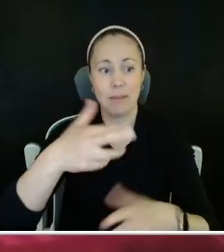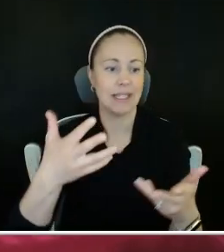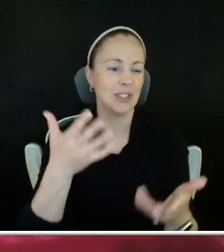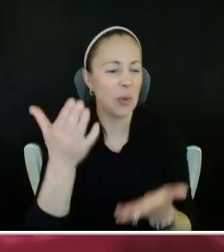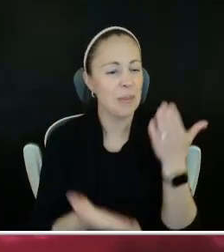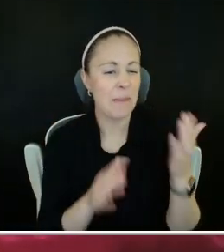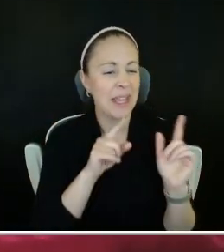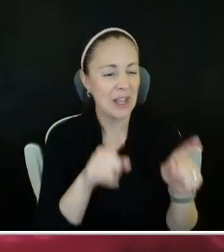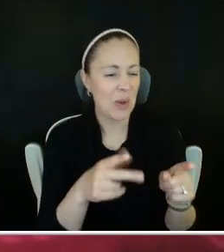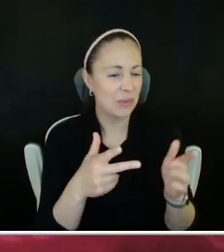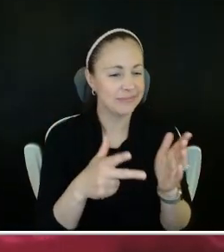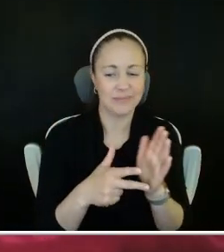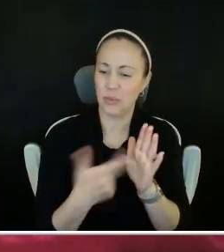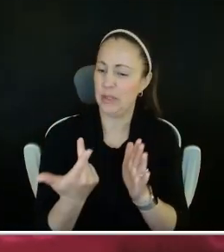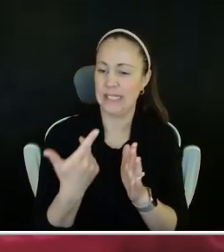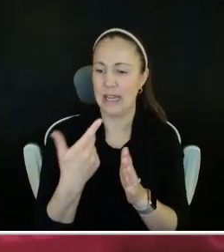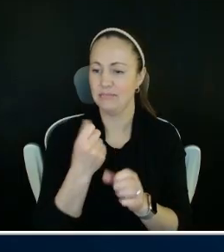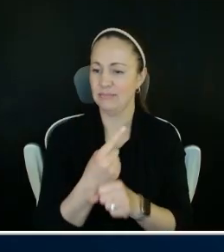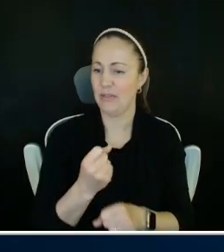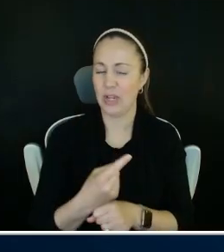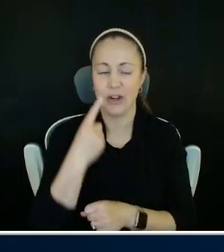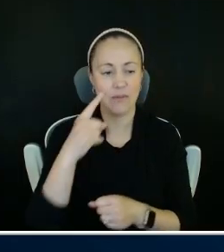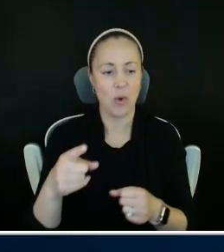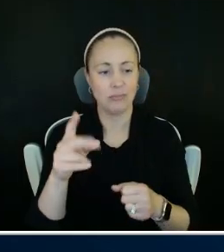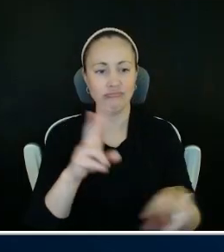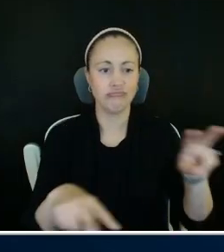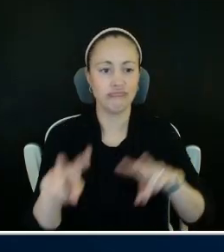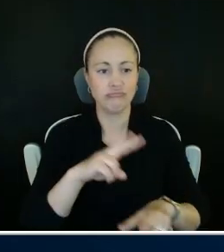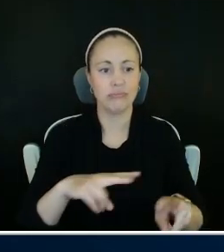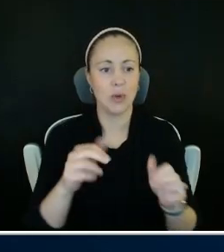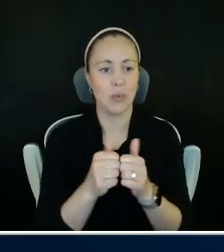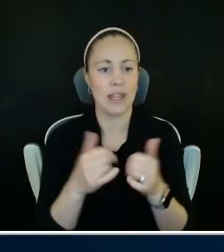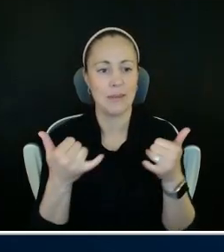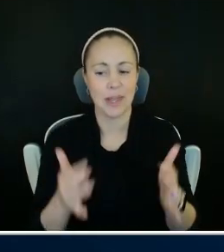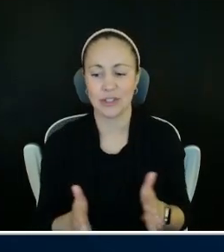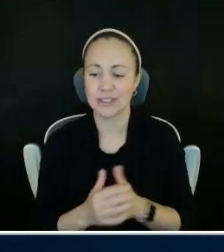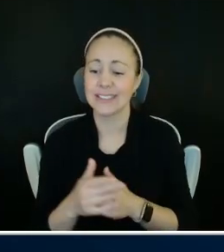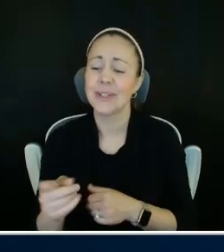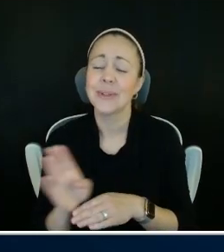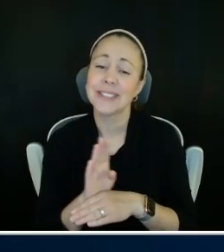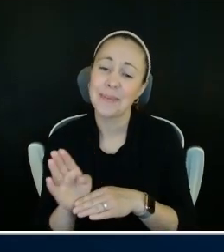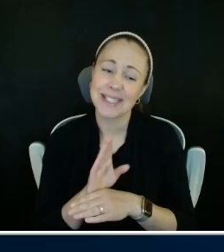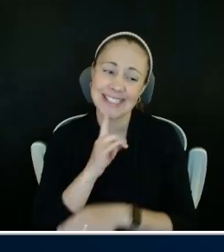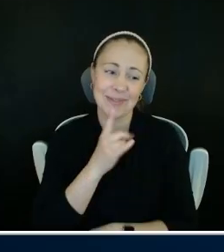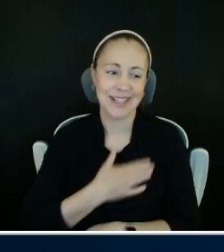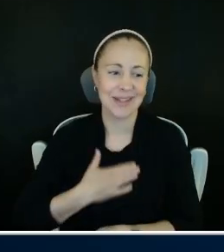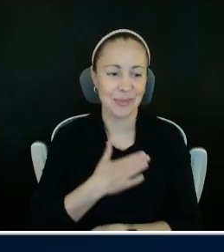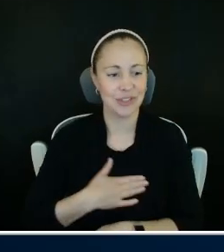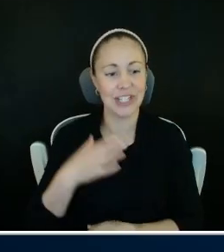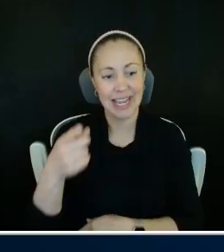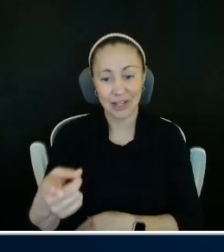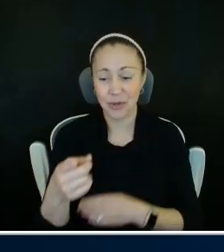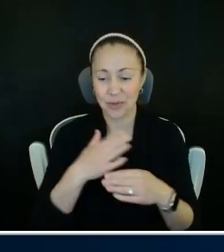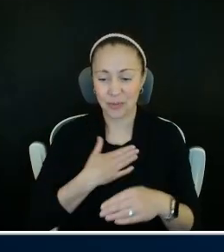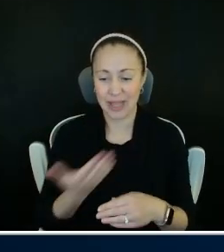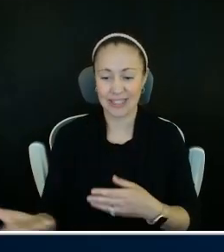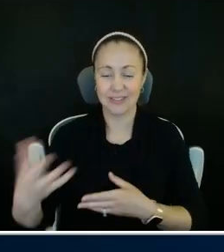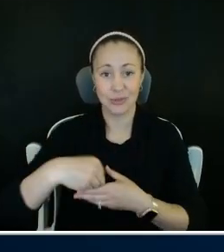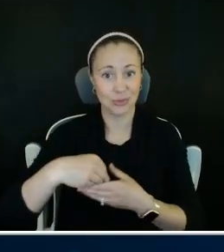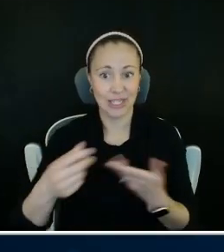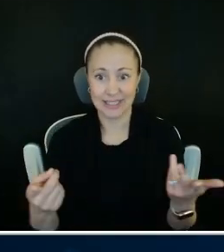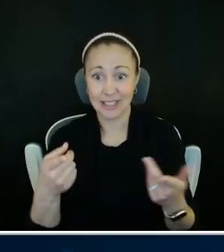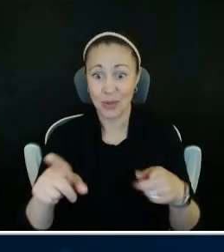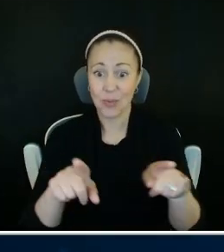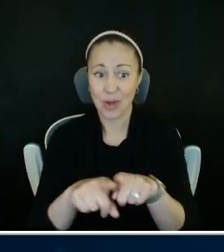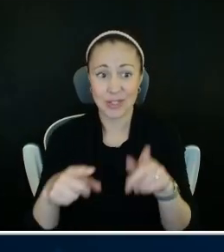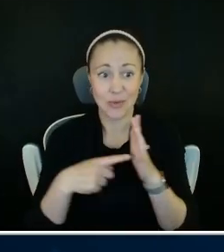a year to do physicals. Well, you're so busy, and we so appreciate how accessible you are, and you're also representing the Royals. Let's see the